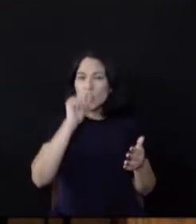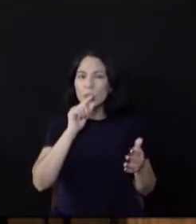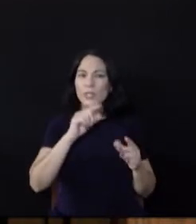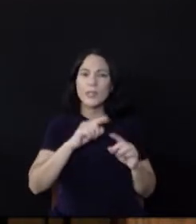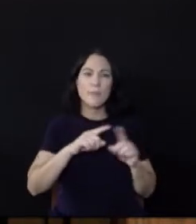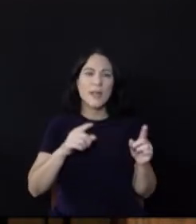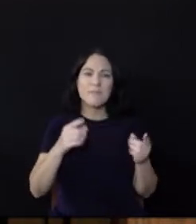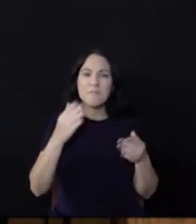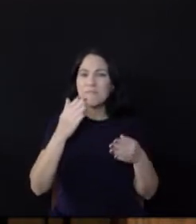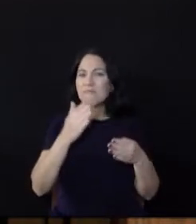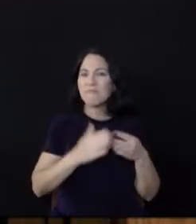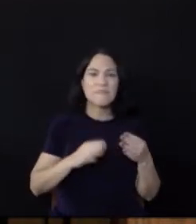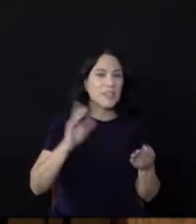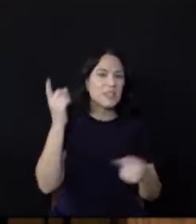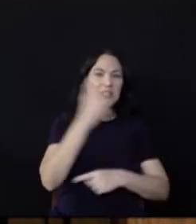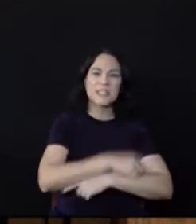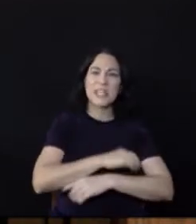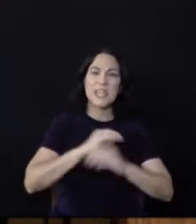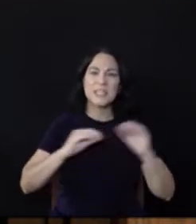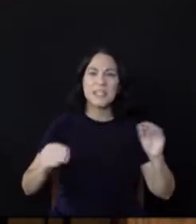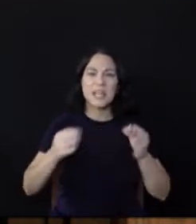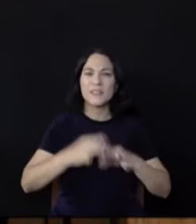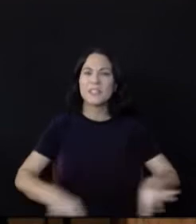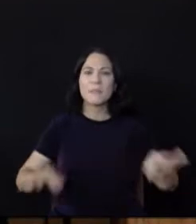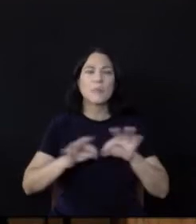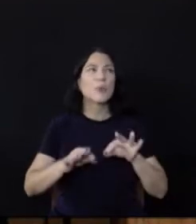of that matters if it all stays here.